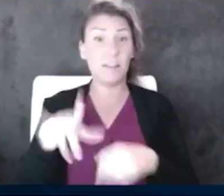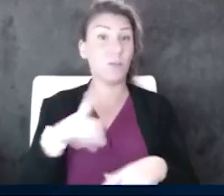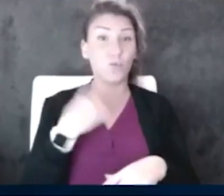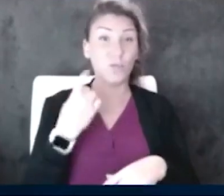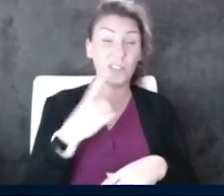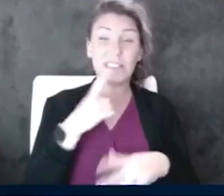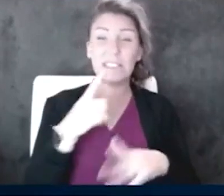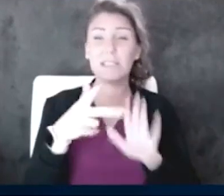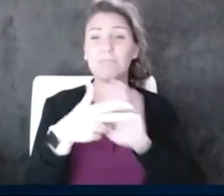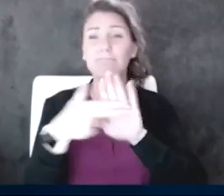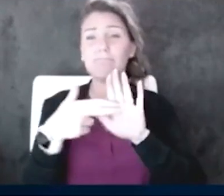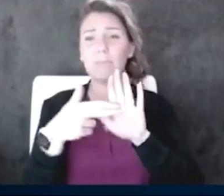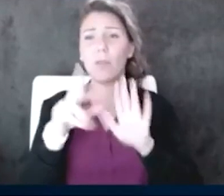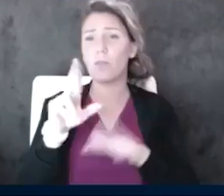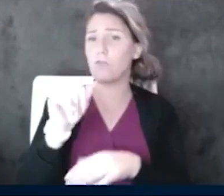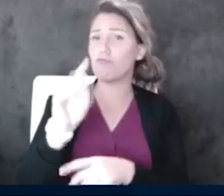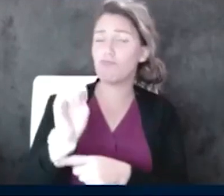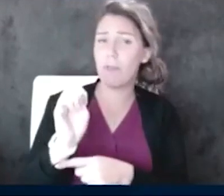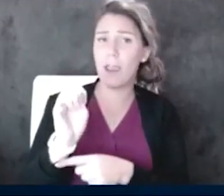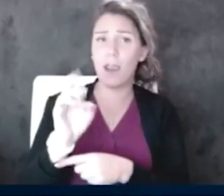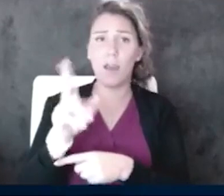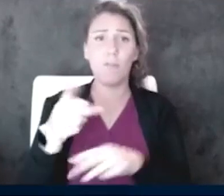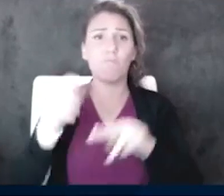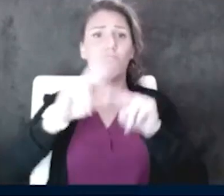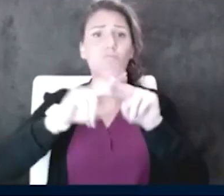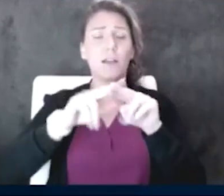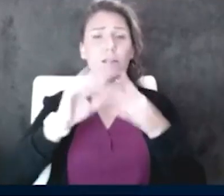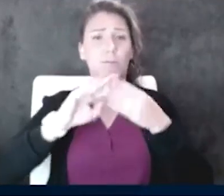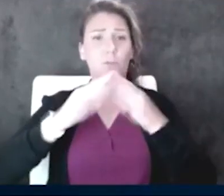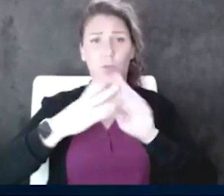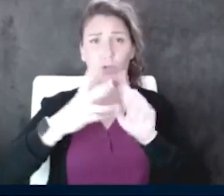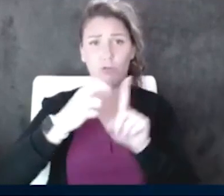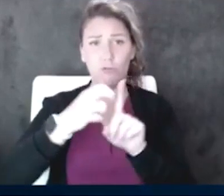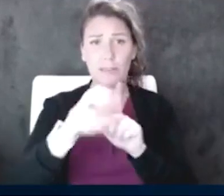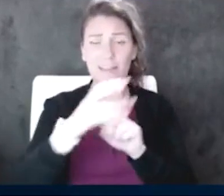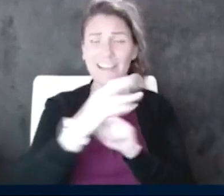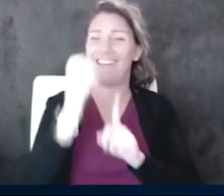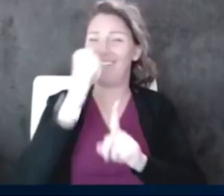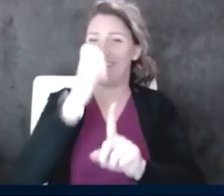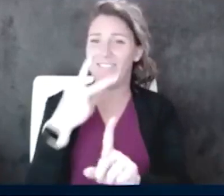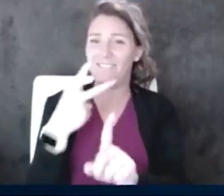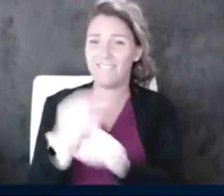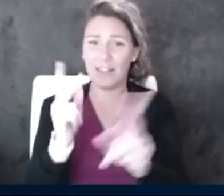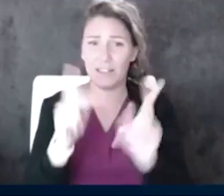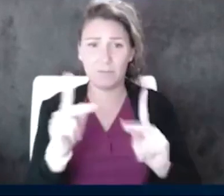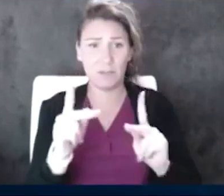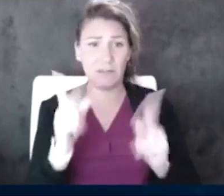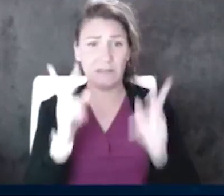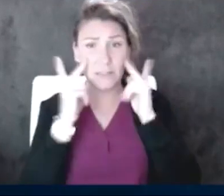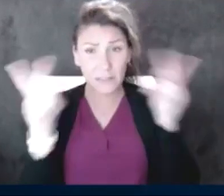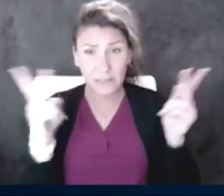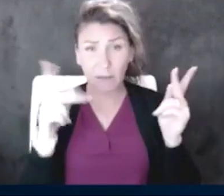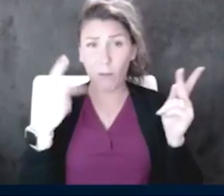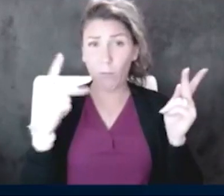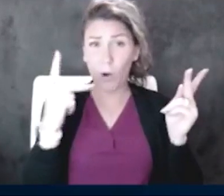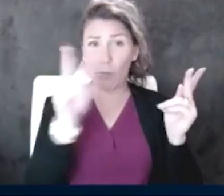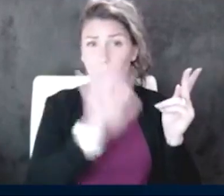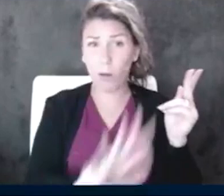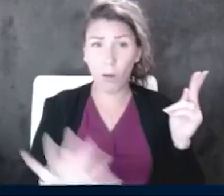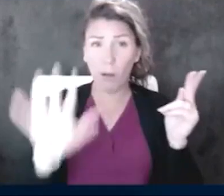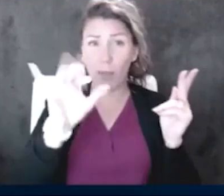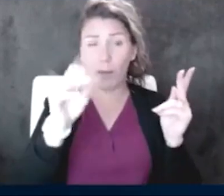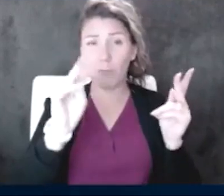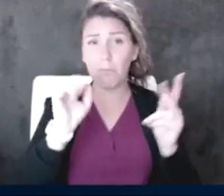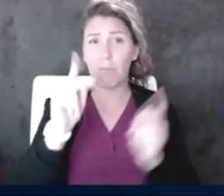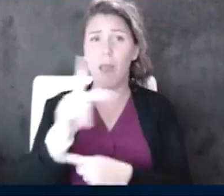of rise of community transmission and the number of unvaccinated people. Look at the amount of purple that's overwhelming that map. And before we get that question,